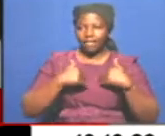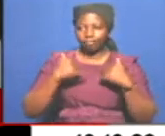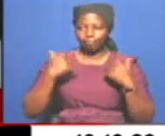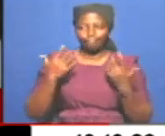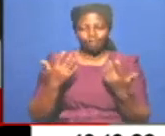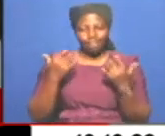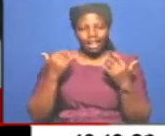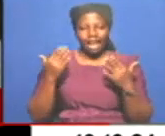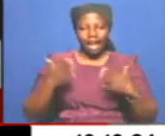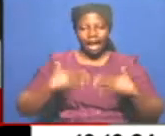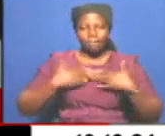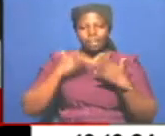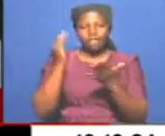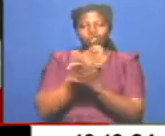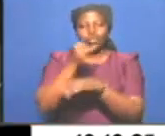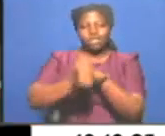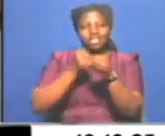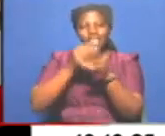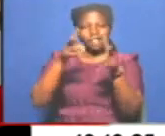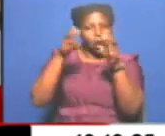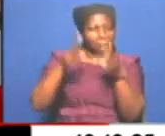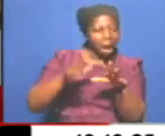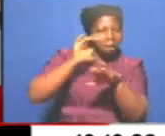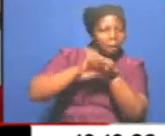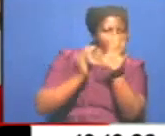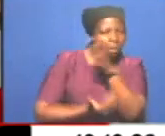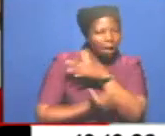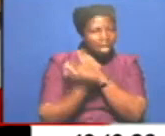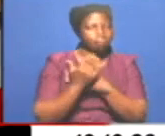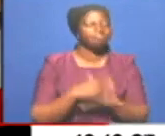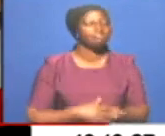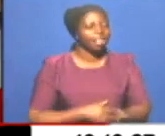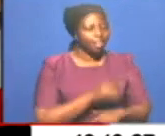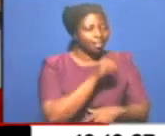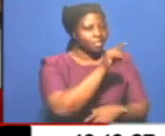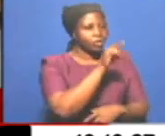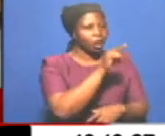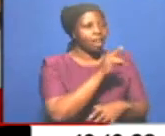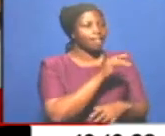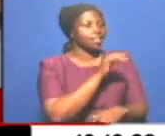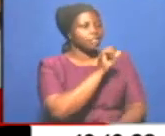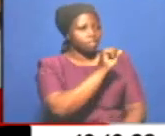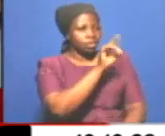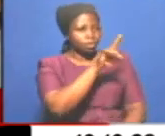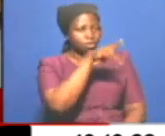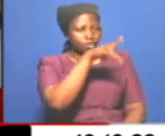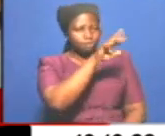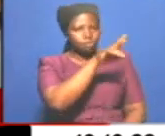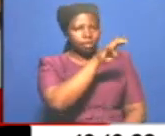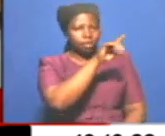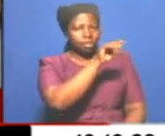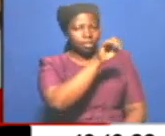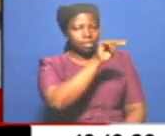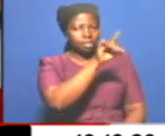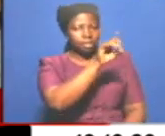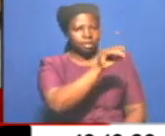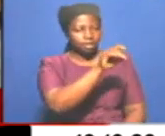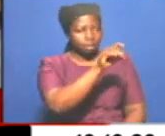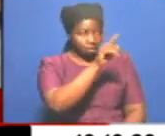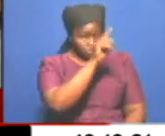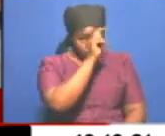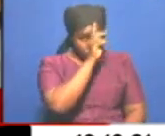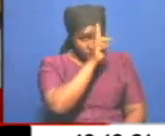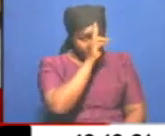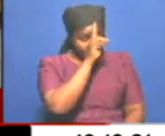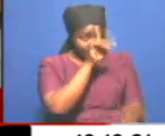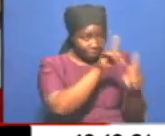So, yes, you are a senior superintendent of police, and also you also wear another hat